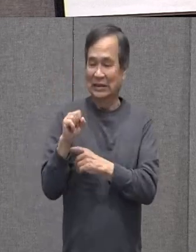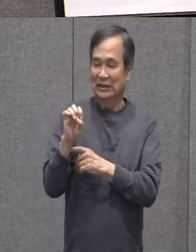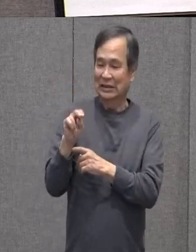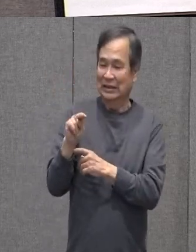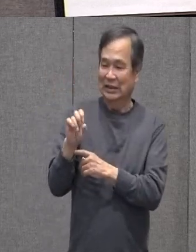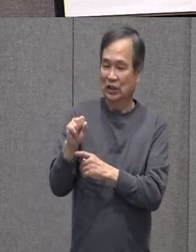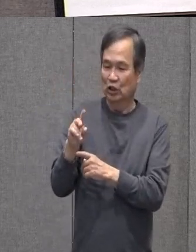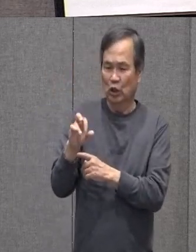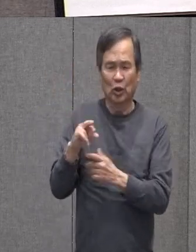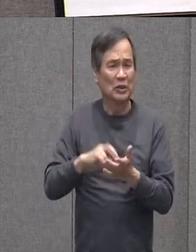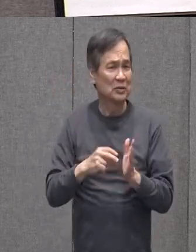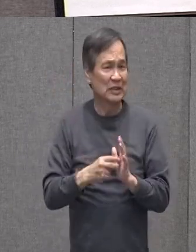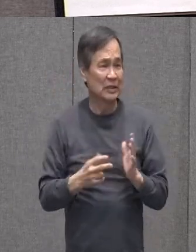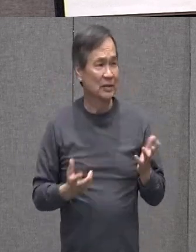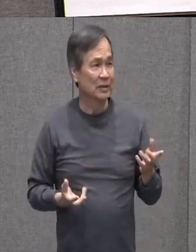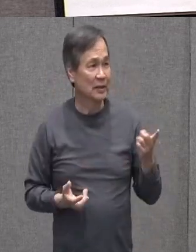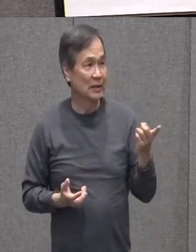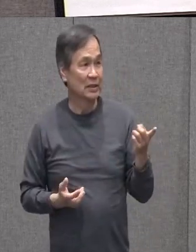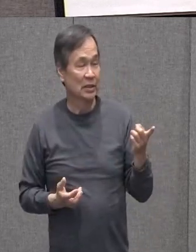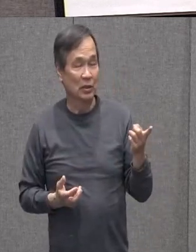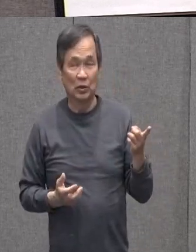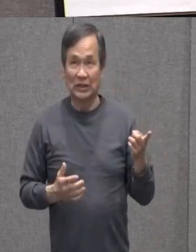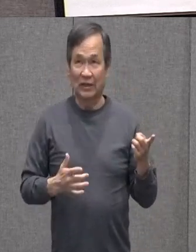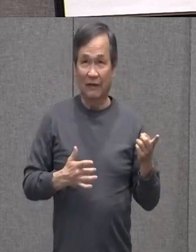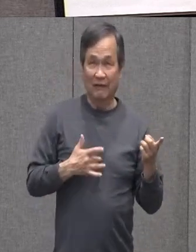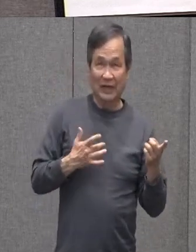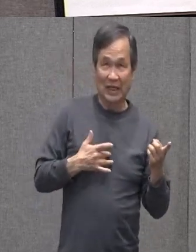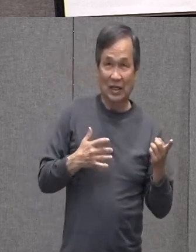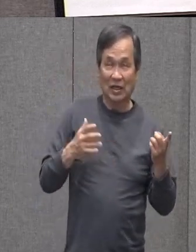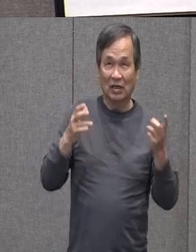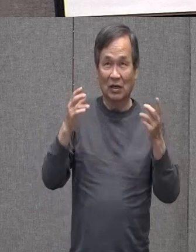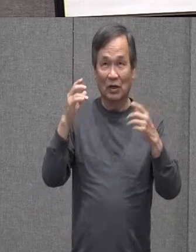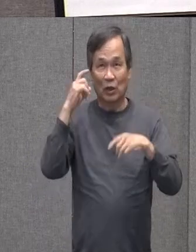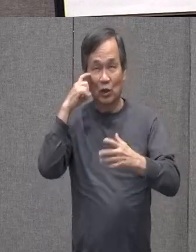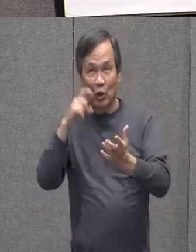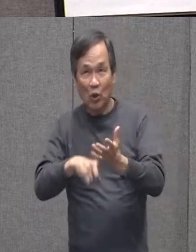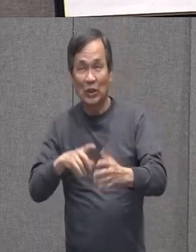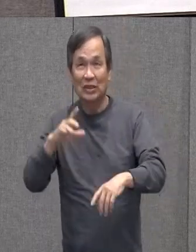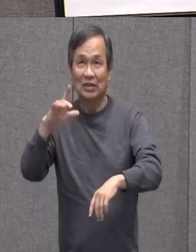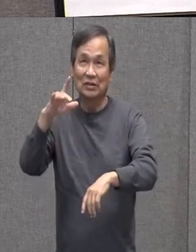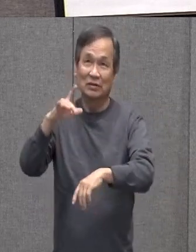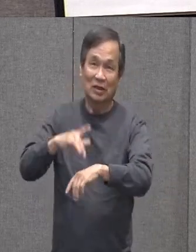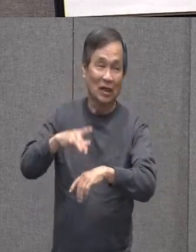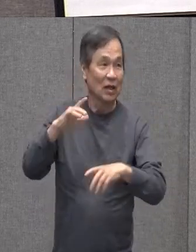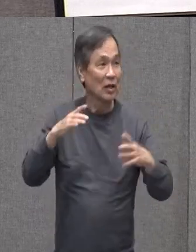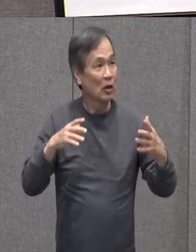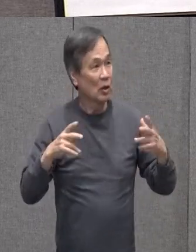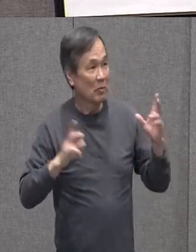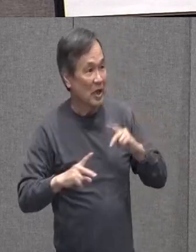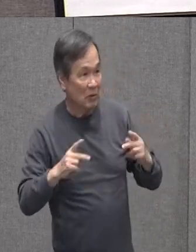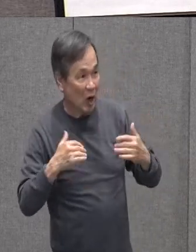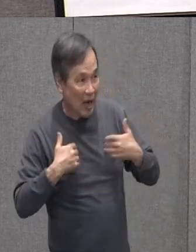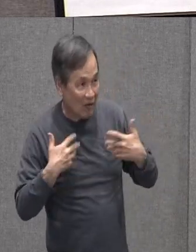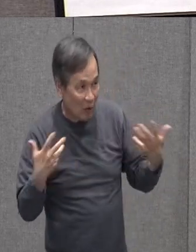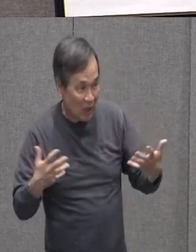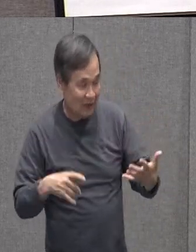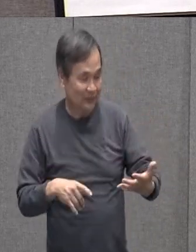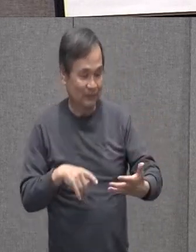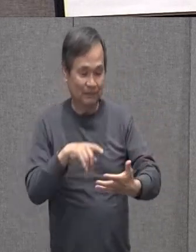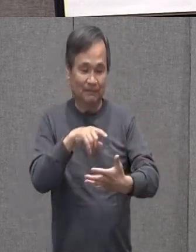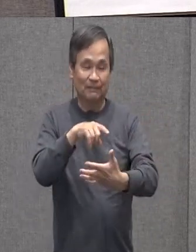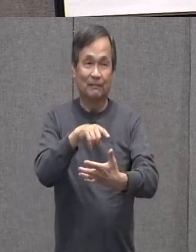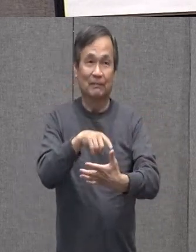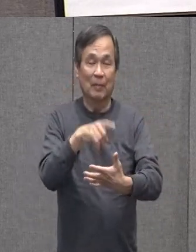to mind? What does it sense? What does it see, maybe? Yes, well, what are human senses? We